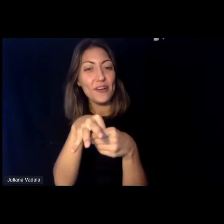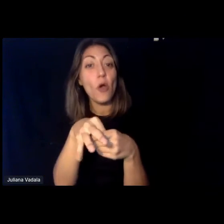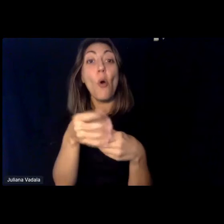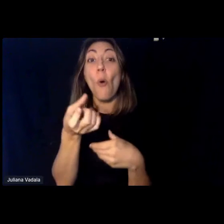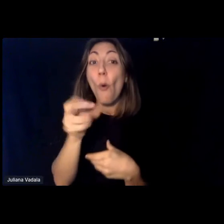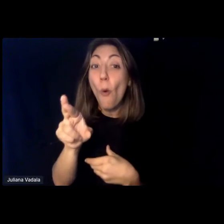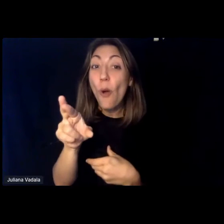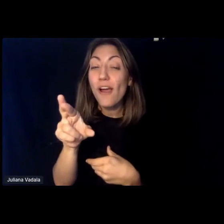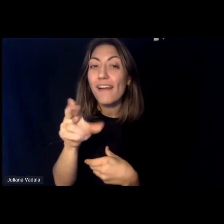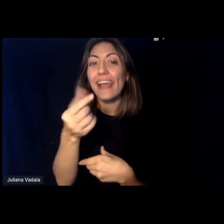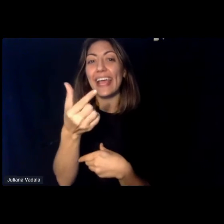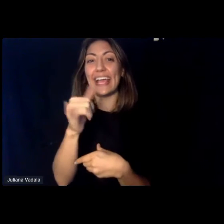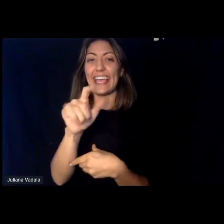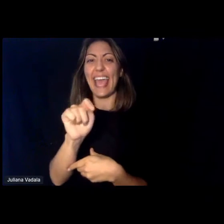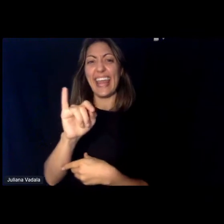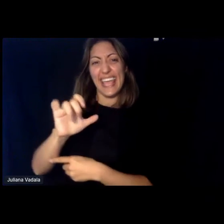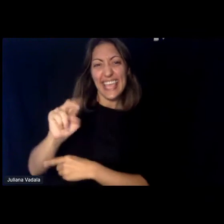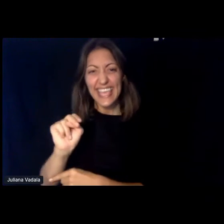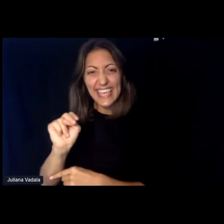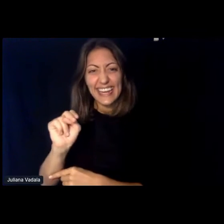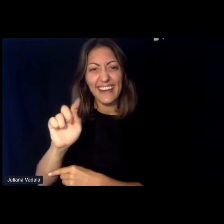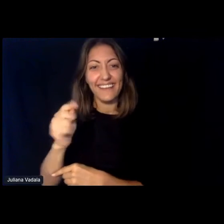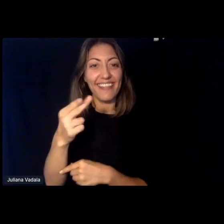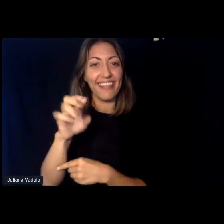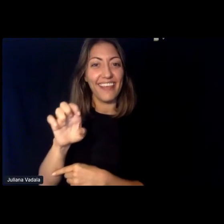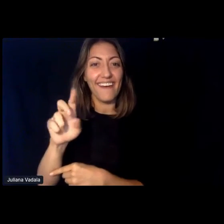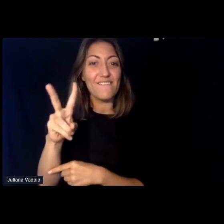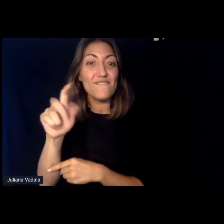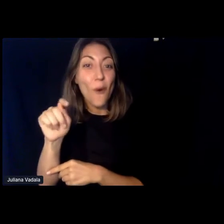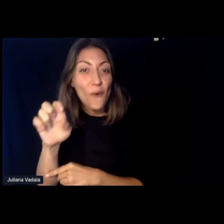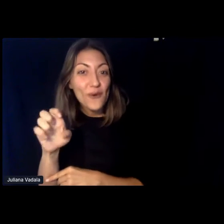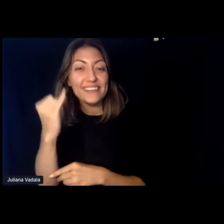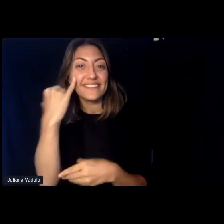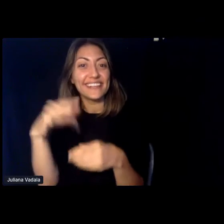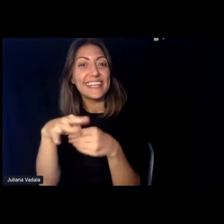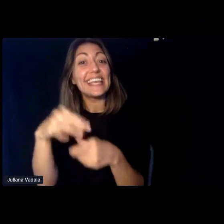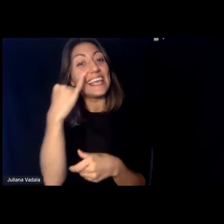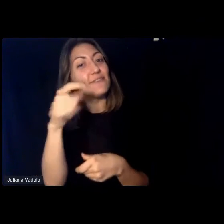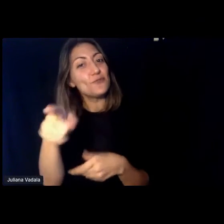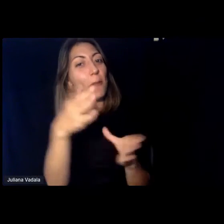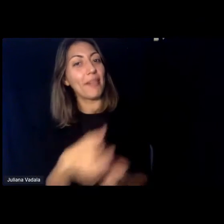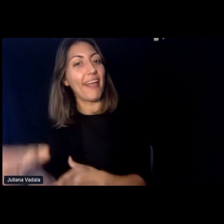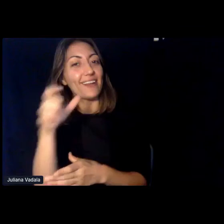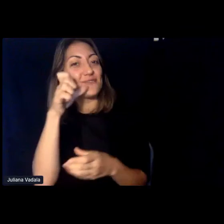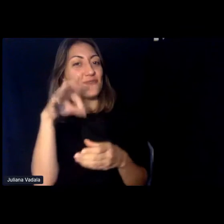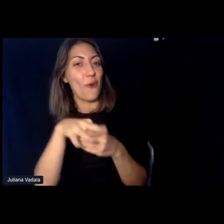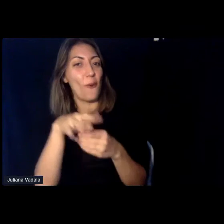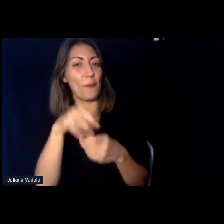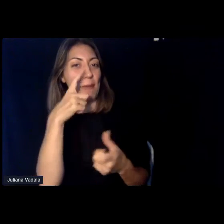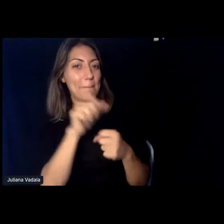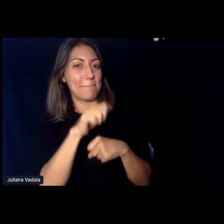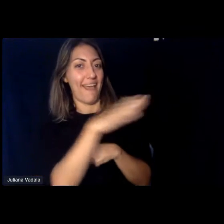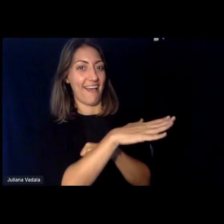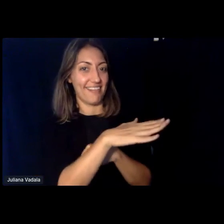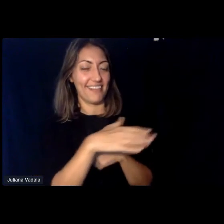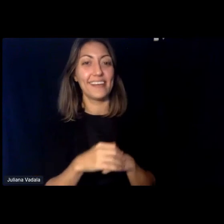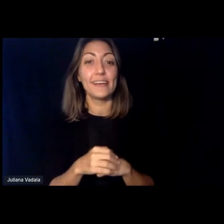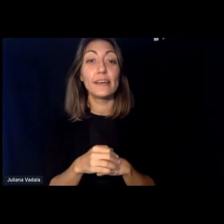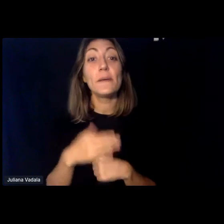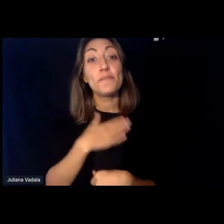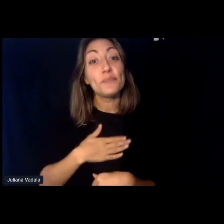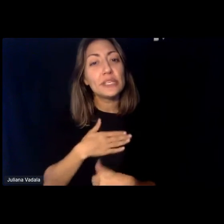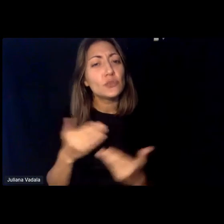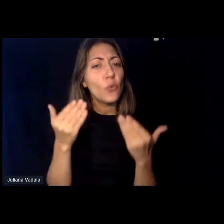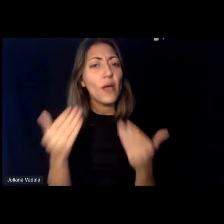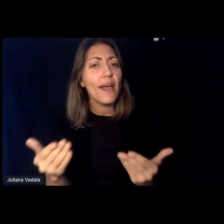please take this chance to introduce yourself in the chat box. Use the stage chat box so we can all